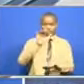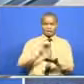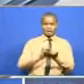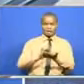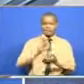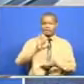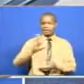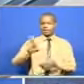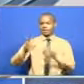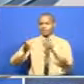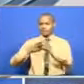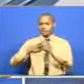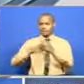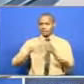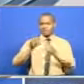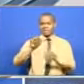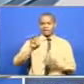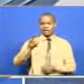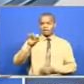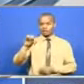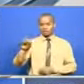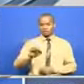tons in 2019 to